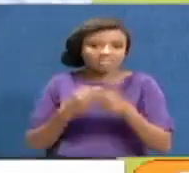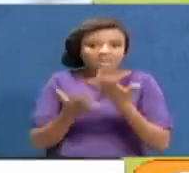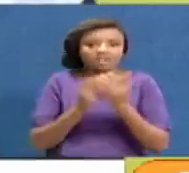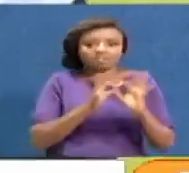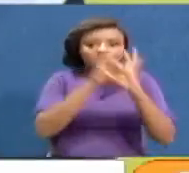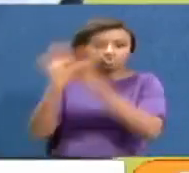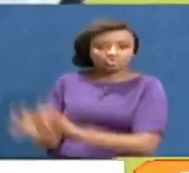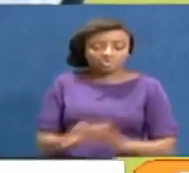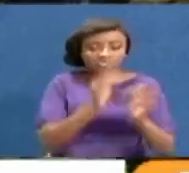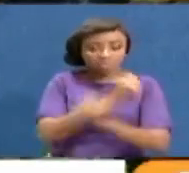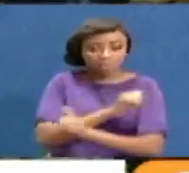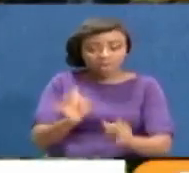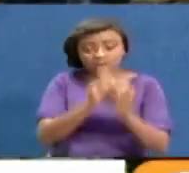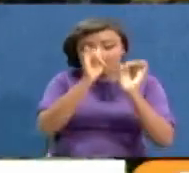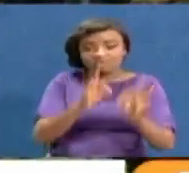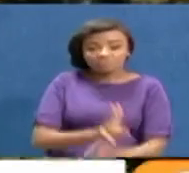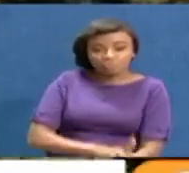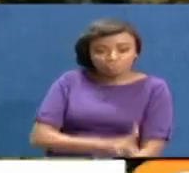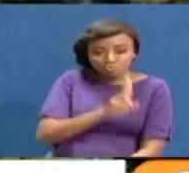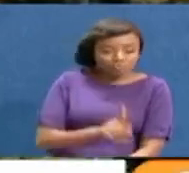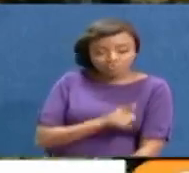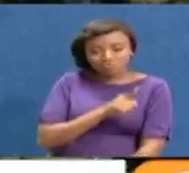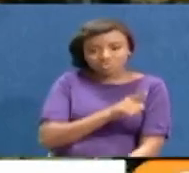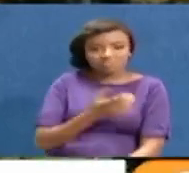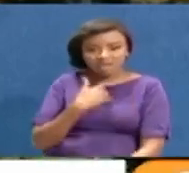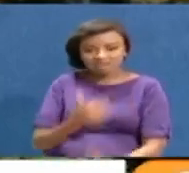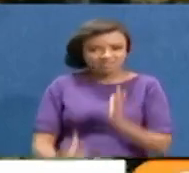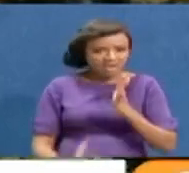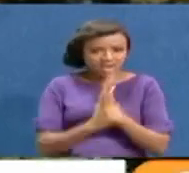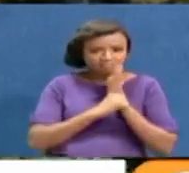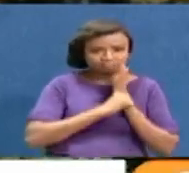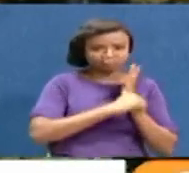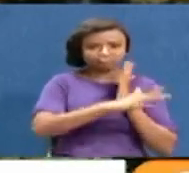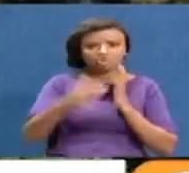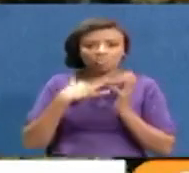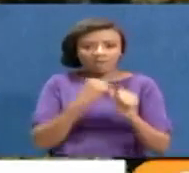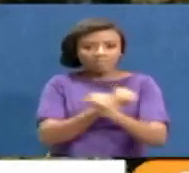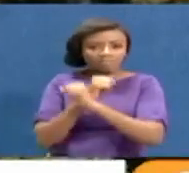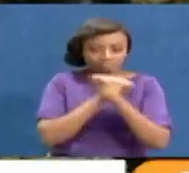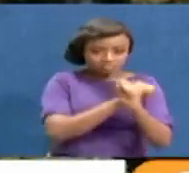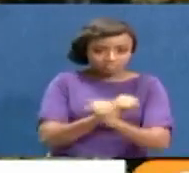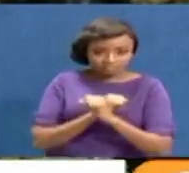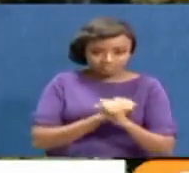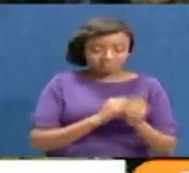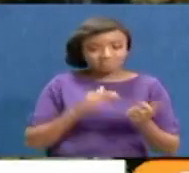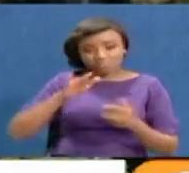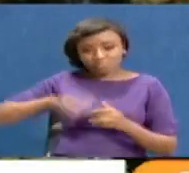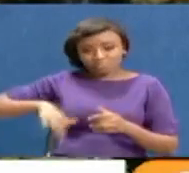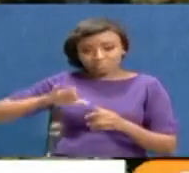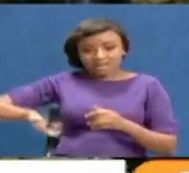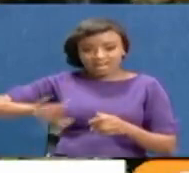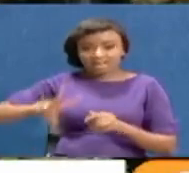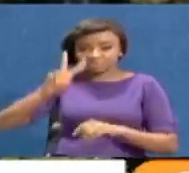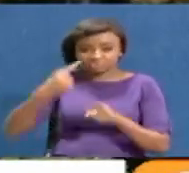else. If President Uhuru Kenyatta has a legacy to secure in this less than 2 years, we cannot be wasting it